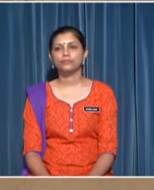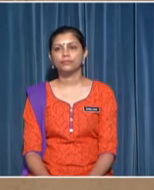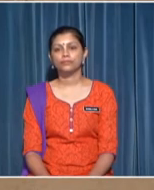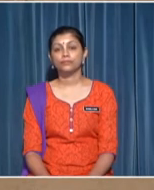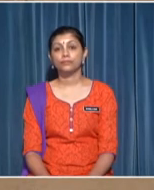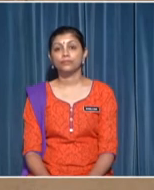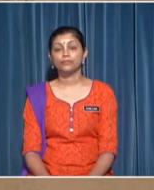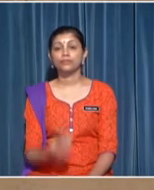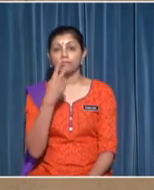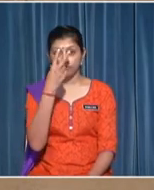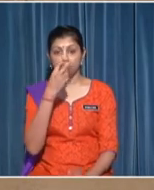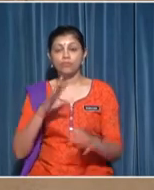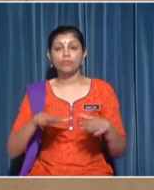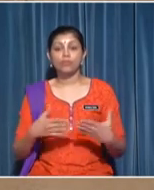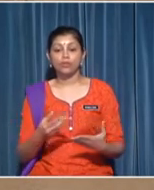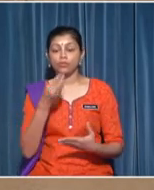See how the food goes?